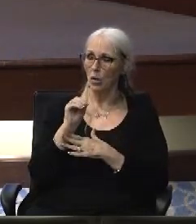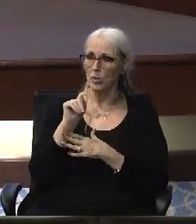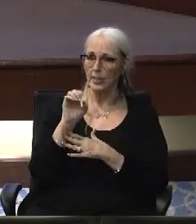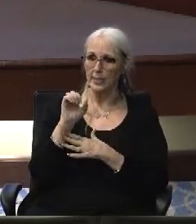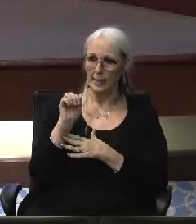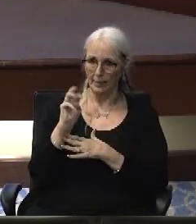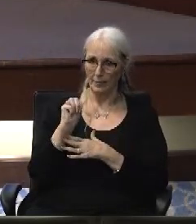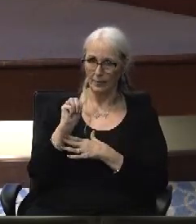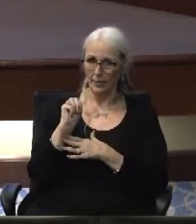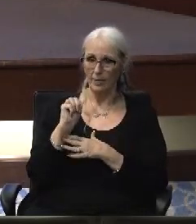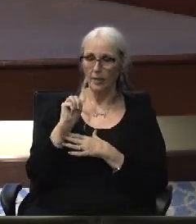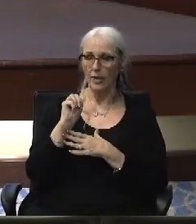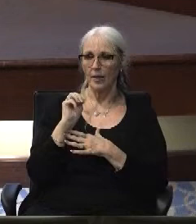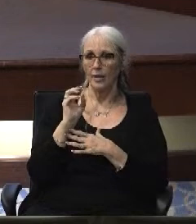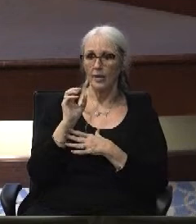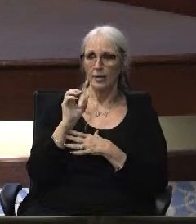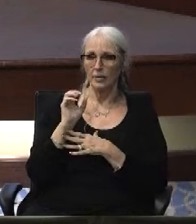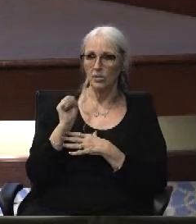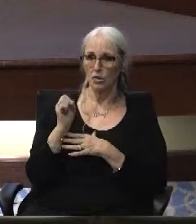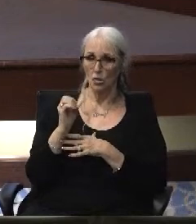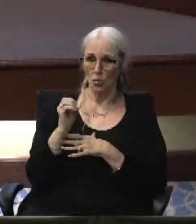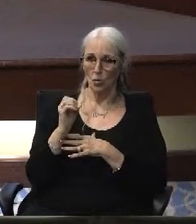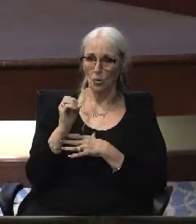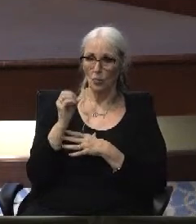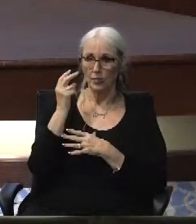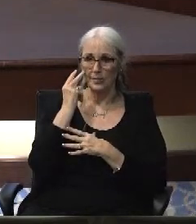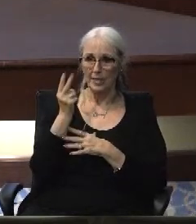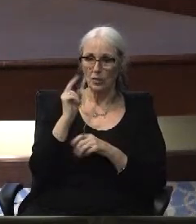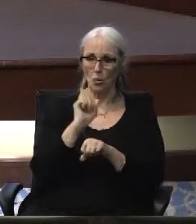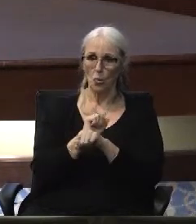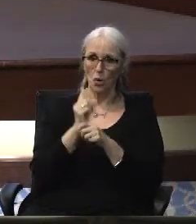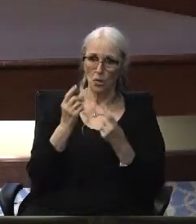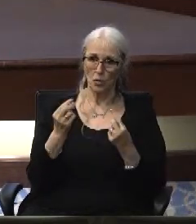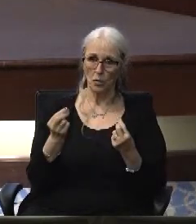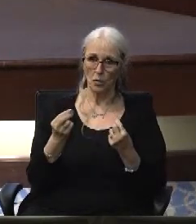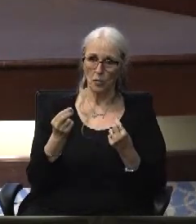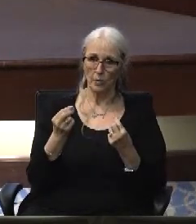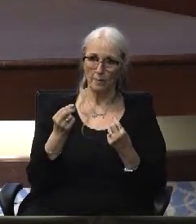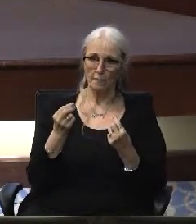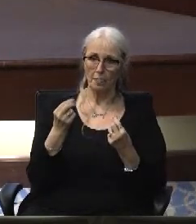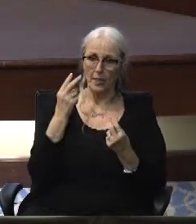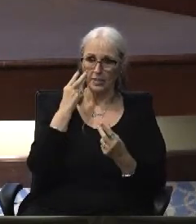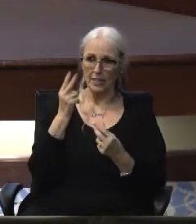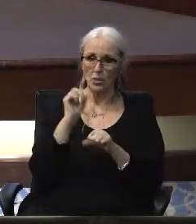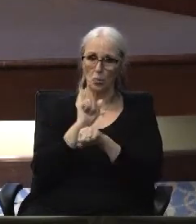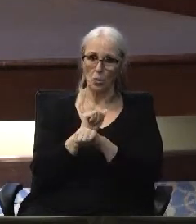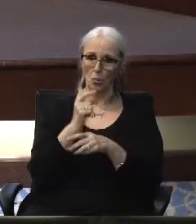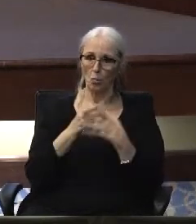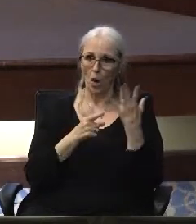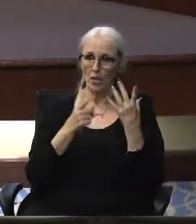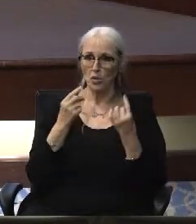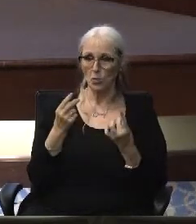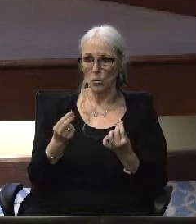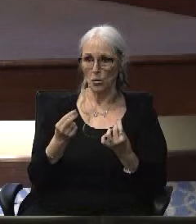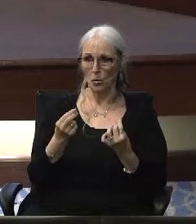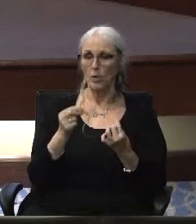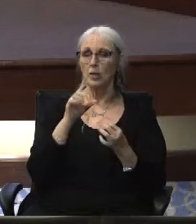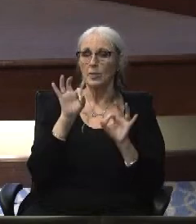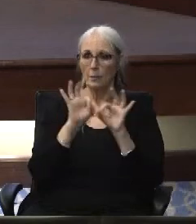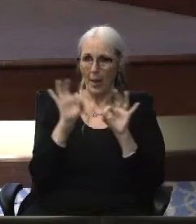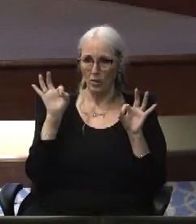that I hear and see the work that you're doing. Health District, I see the work you're doing. What you're doing